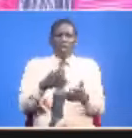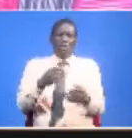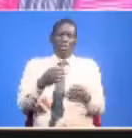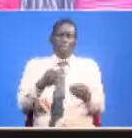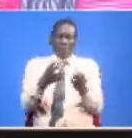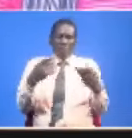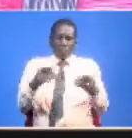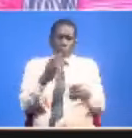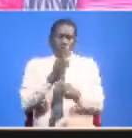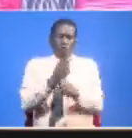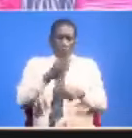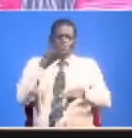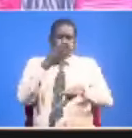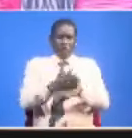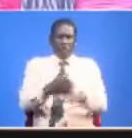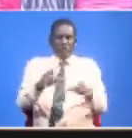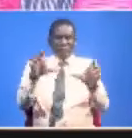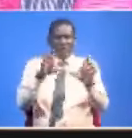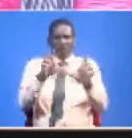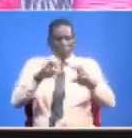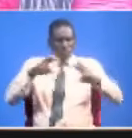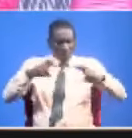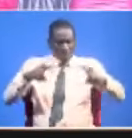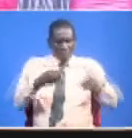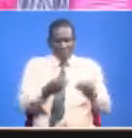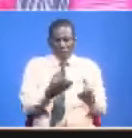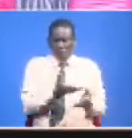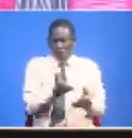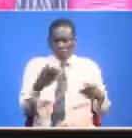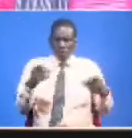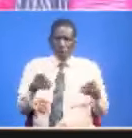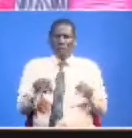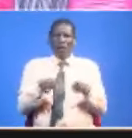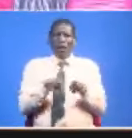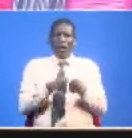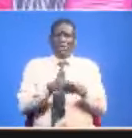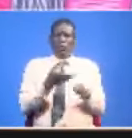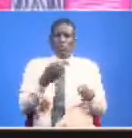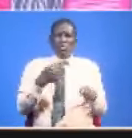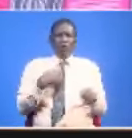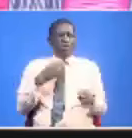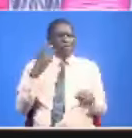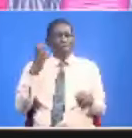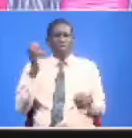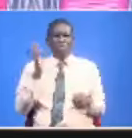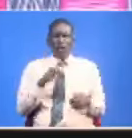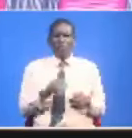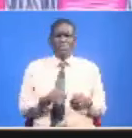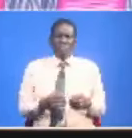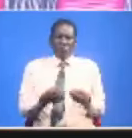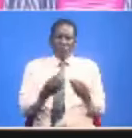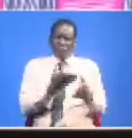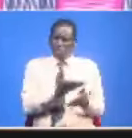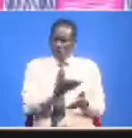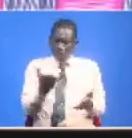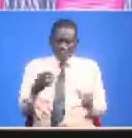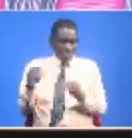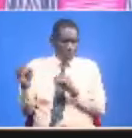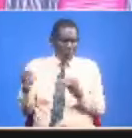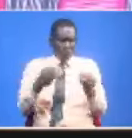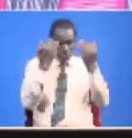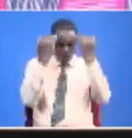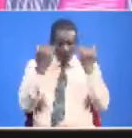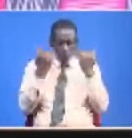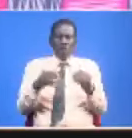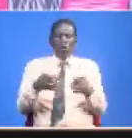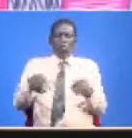So we have been investigating many of these. And as you may have heard, several of them have been taken to court, and we